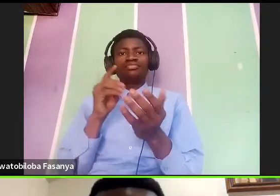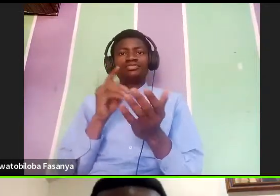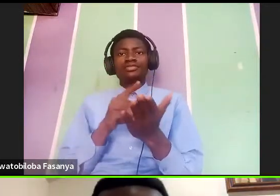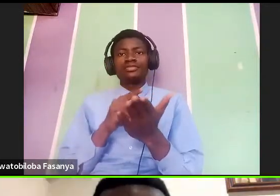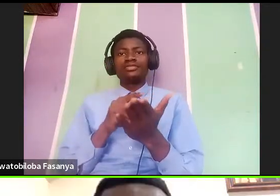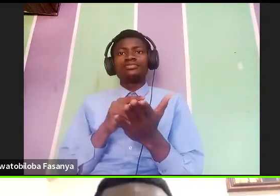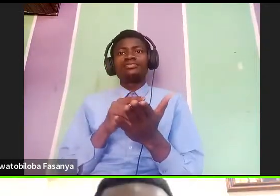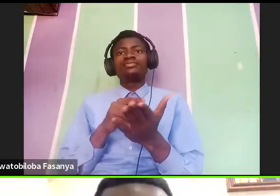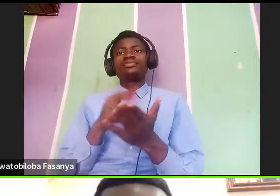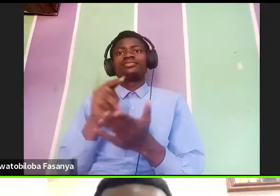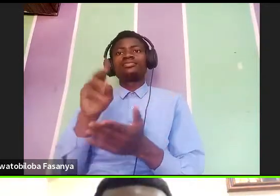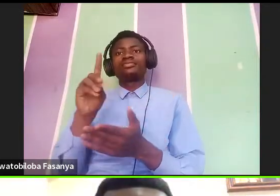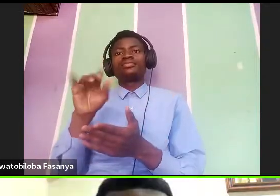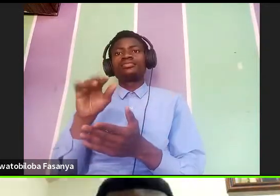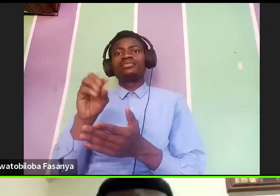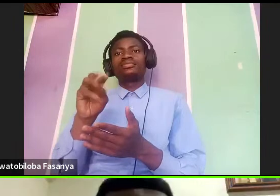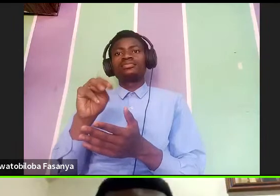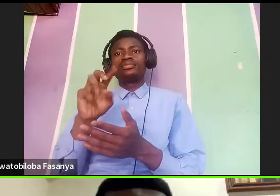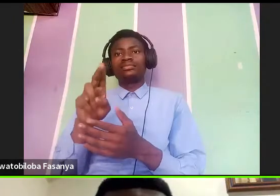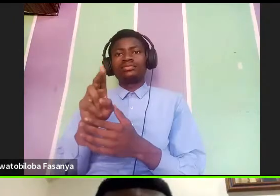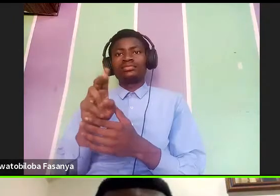Yeah, I think you need to unmute her.